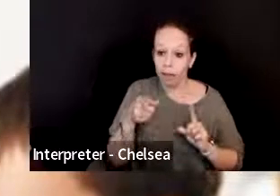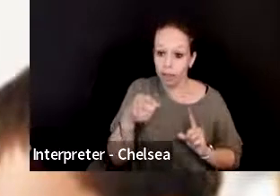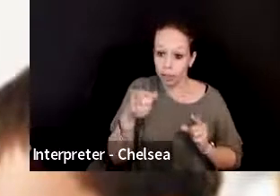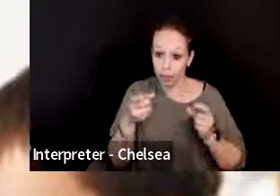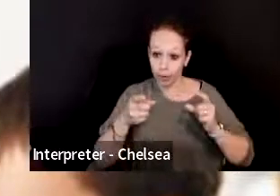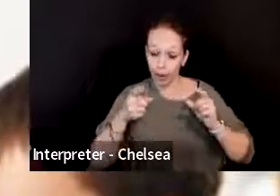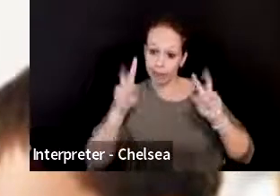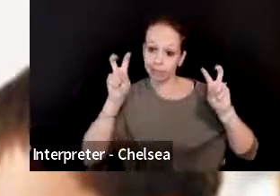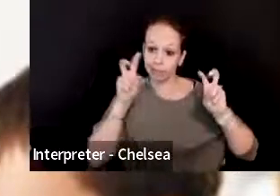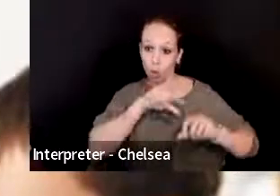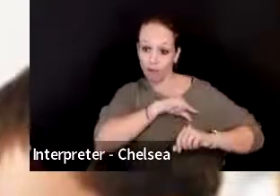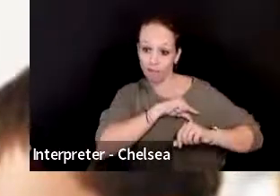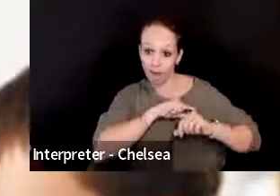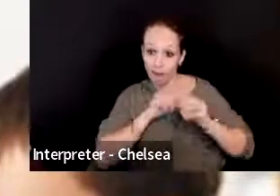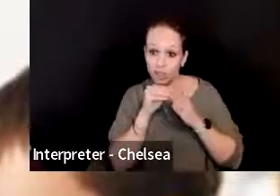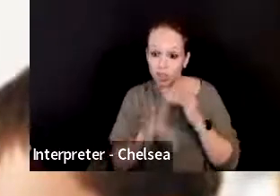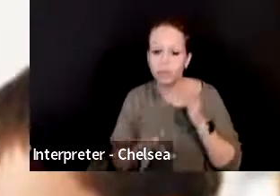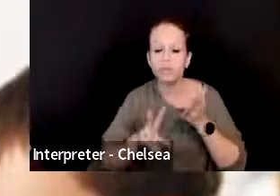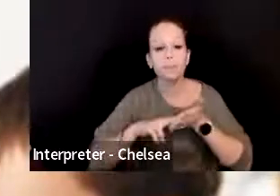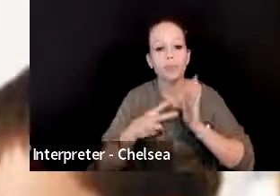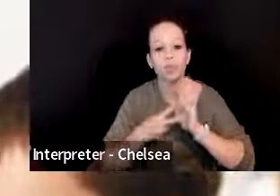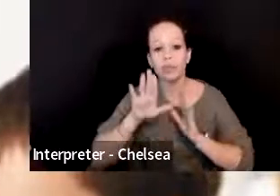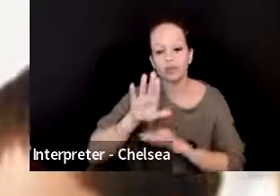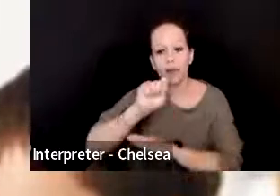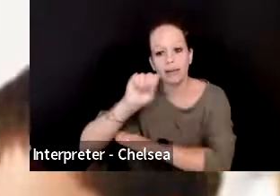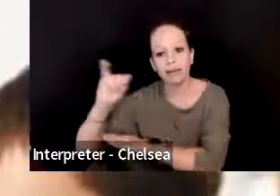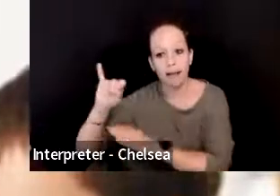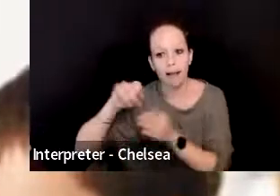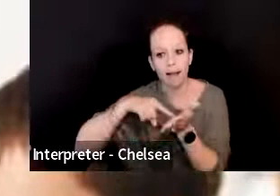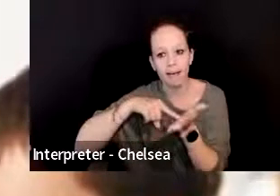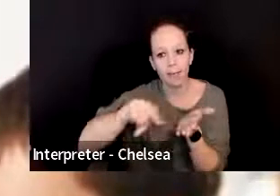student, this means that your SSI payment would not be